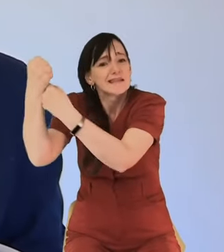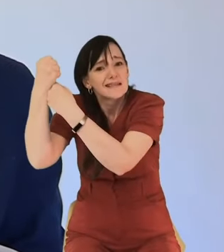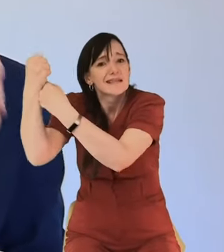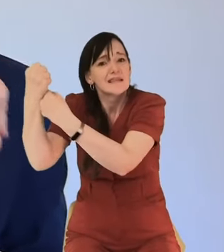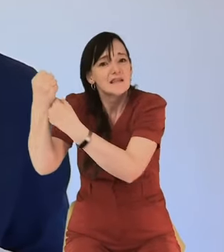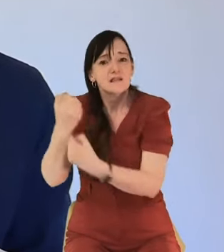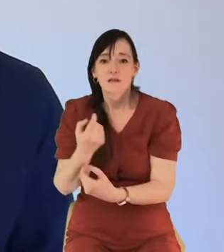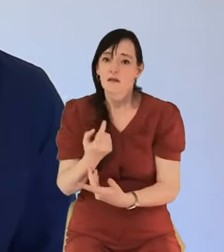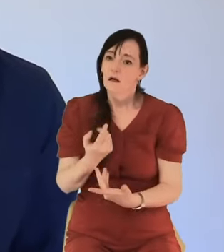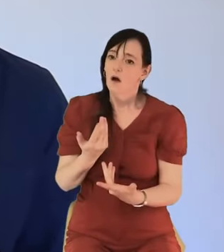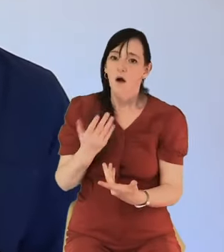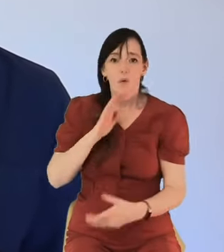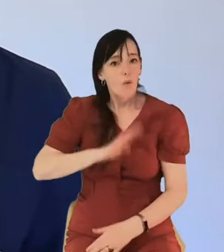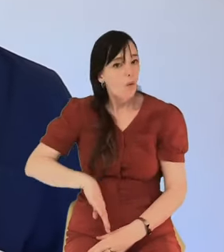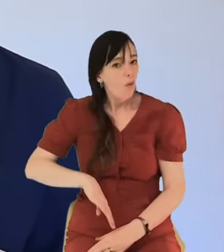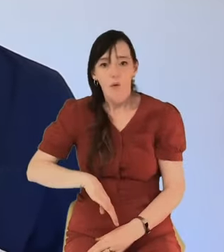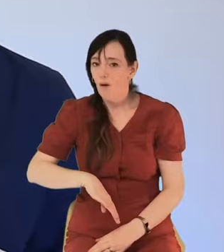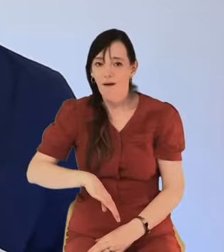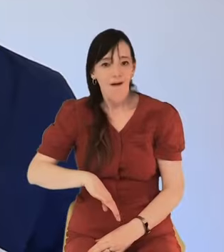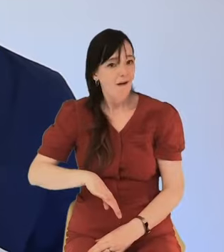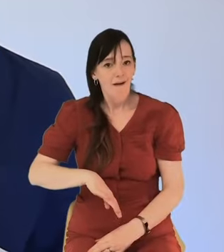So do you see what a relief it is